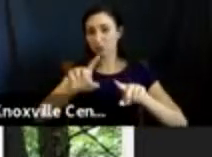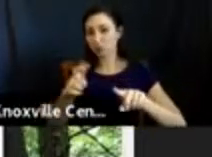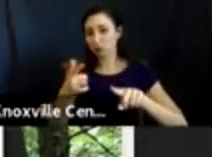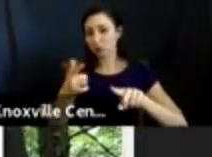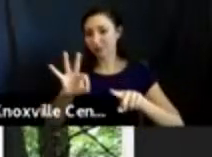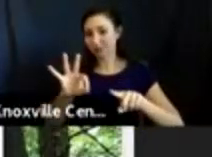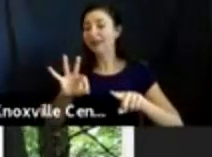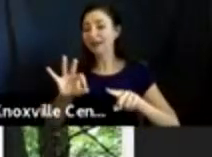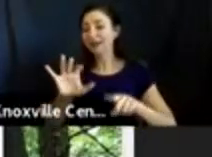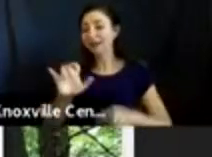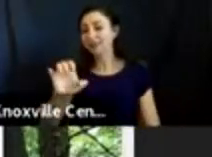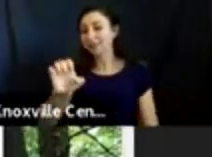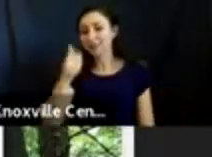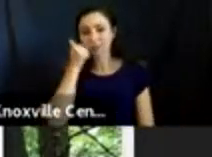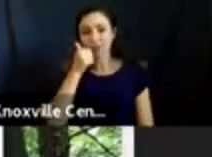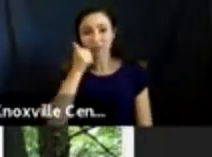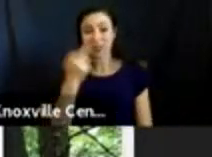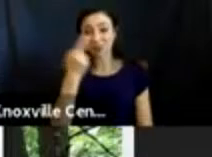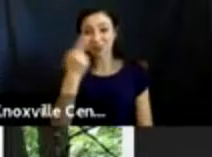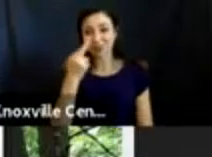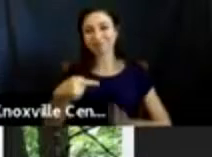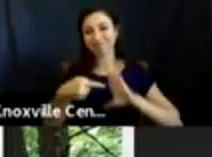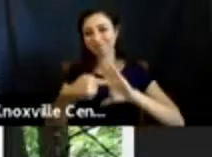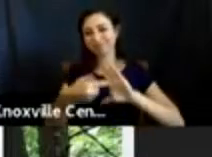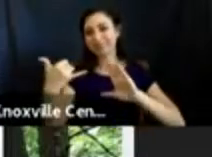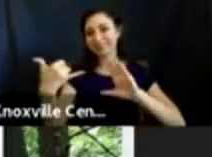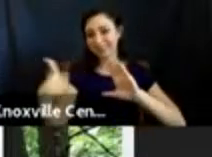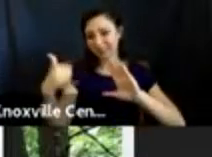Because of these factors, we're reporting this benchmark as yellow.